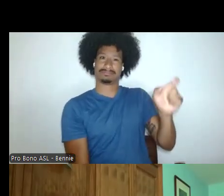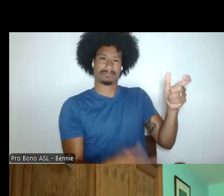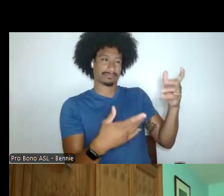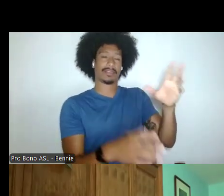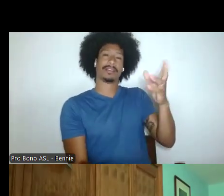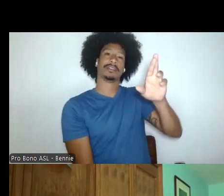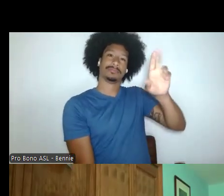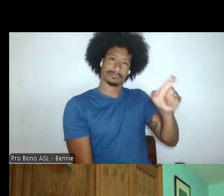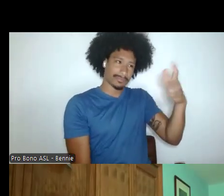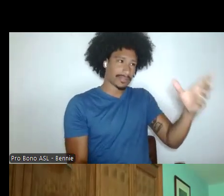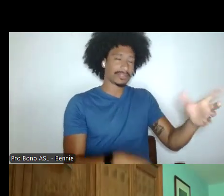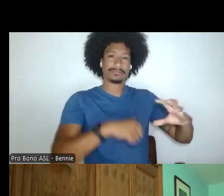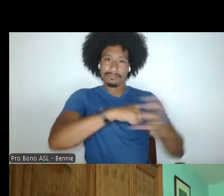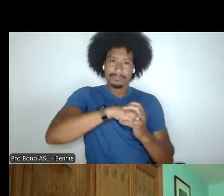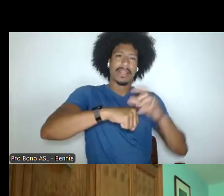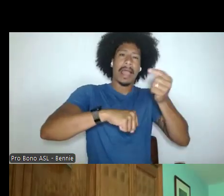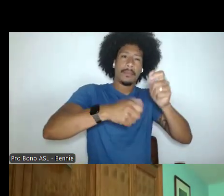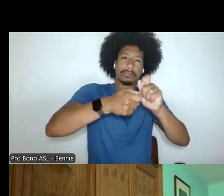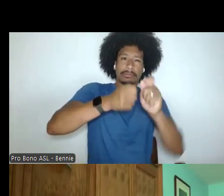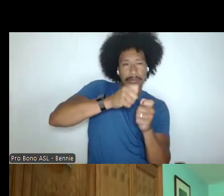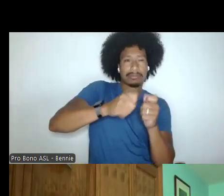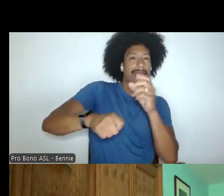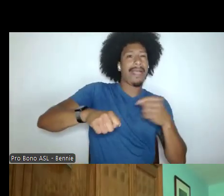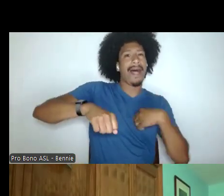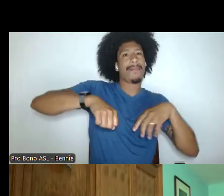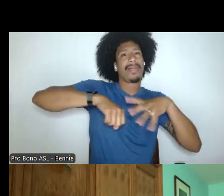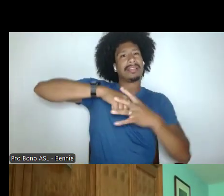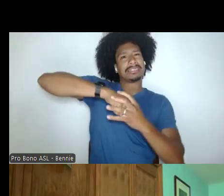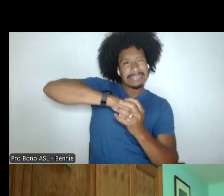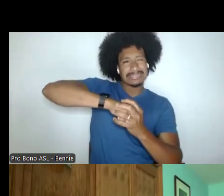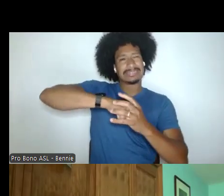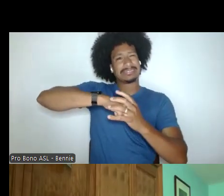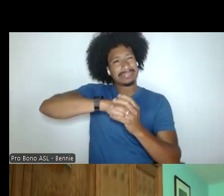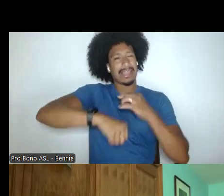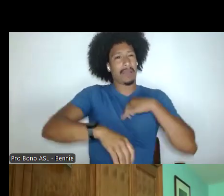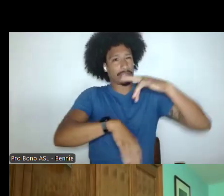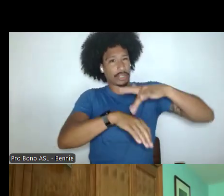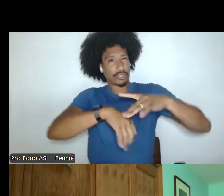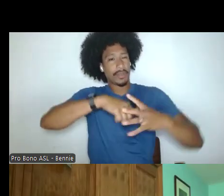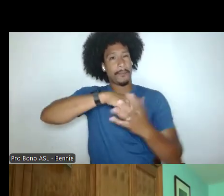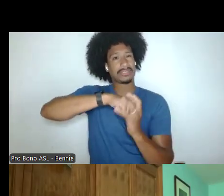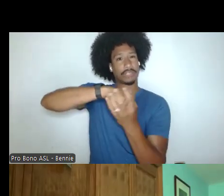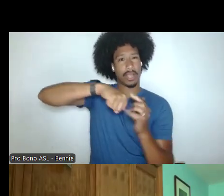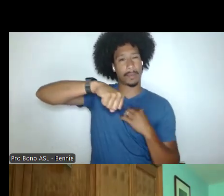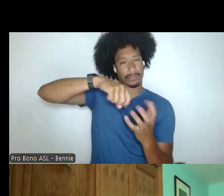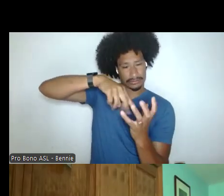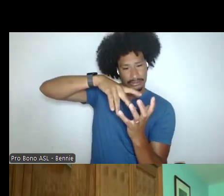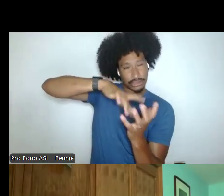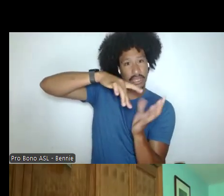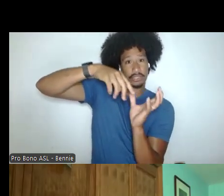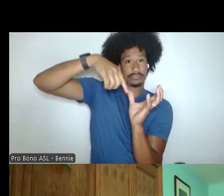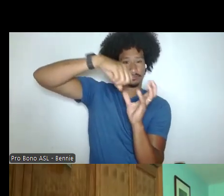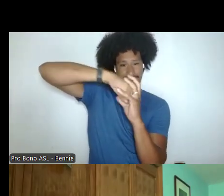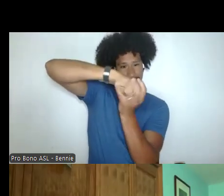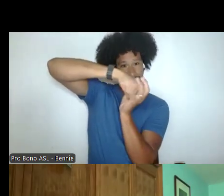still very comfortable. But I've been like sinking into my socket. So I'm touching like the bottom of my socket in a way I'm not supposed to. And so I